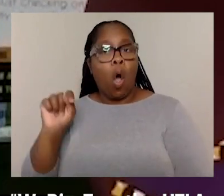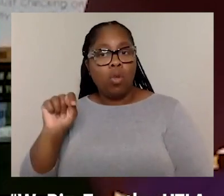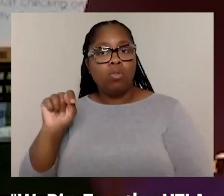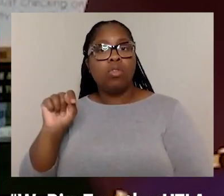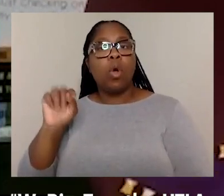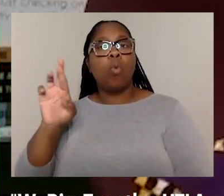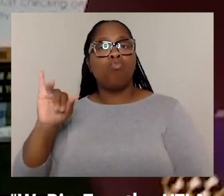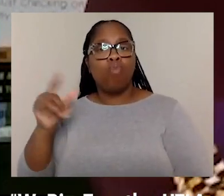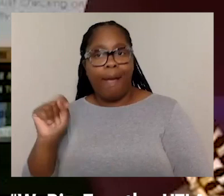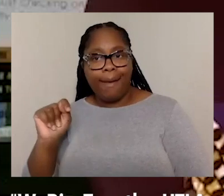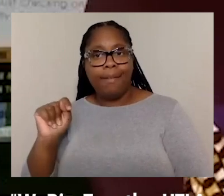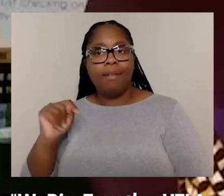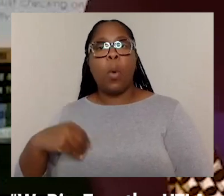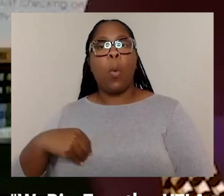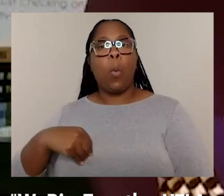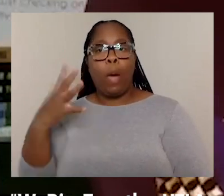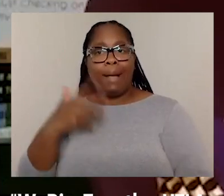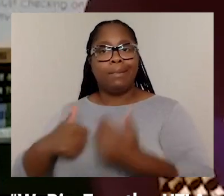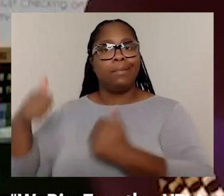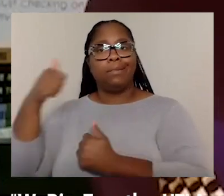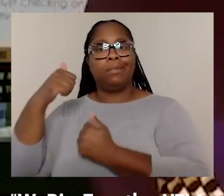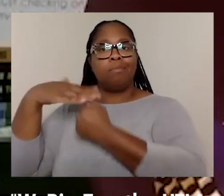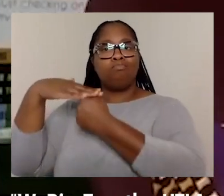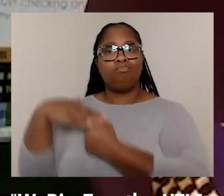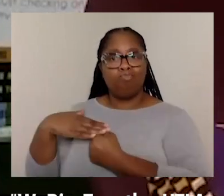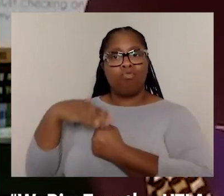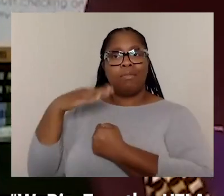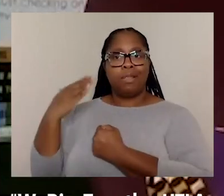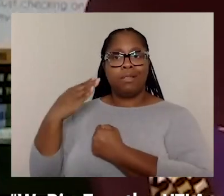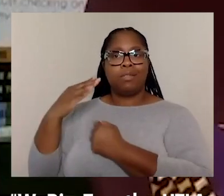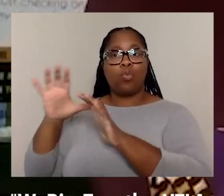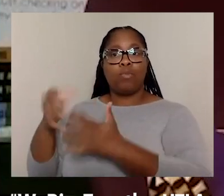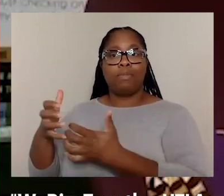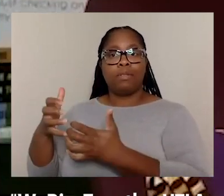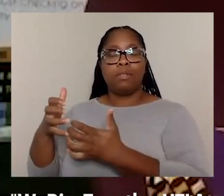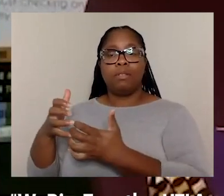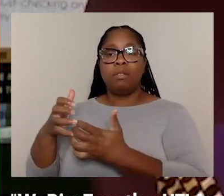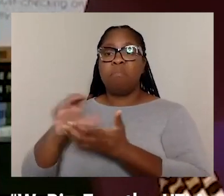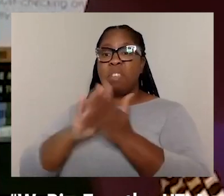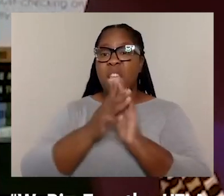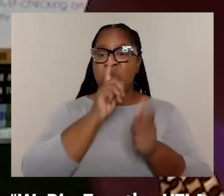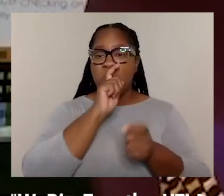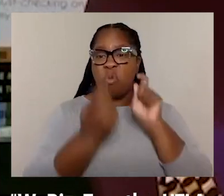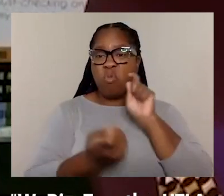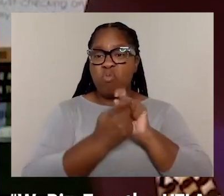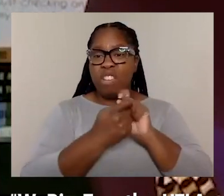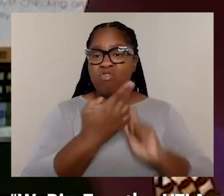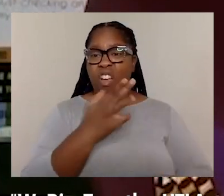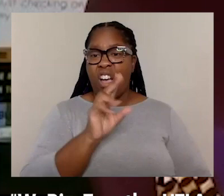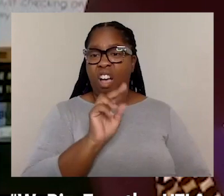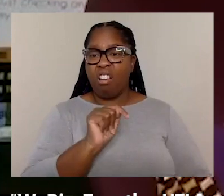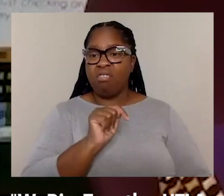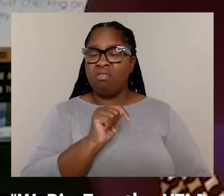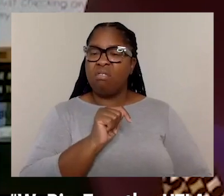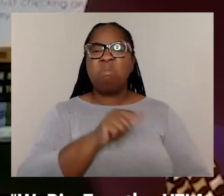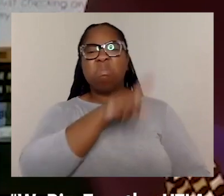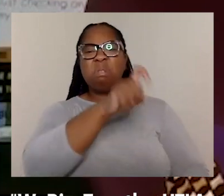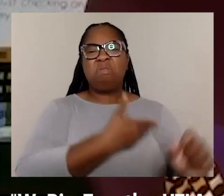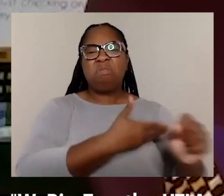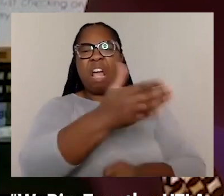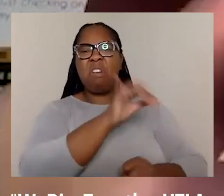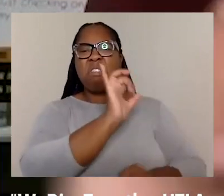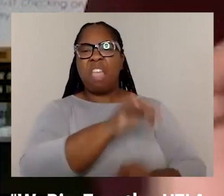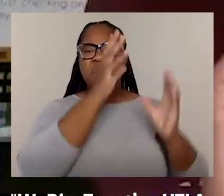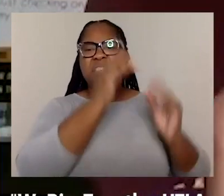groups, where it became a witch hunt to get the teacher fired and revoke her credential for